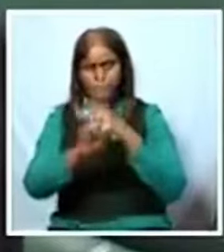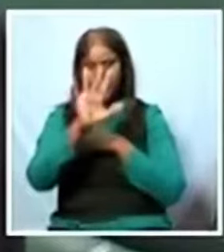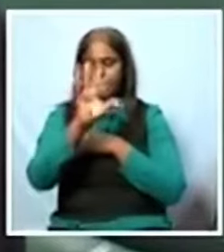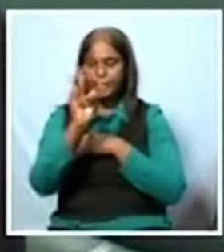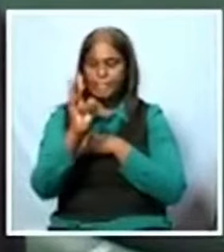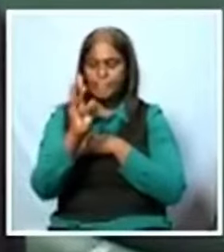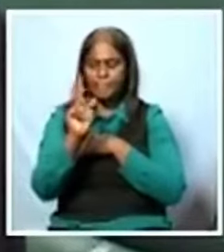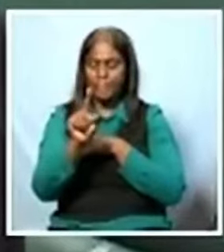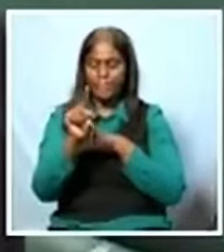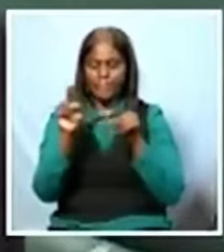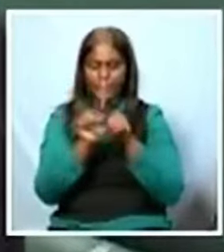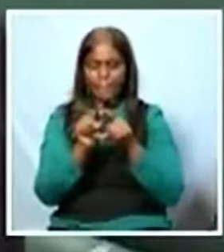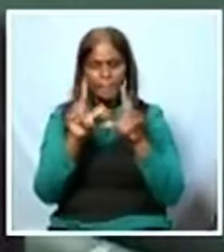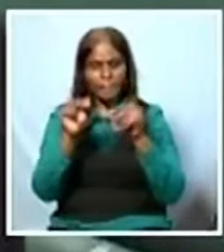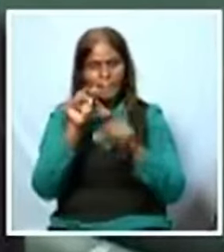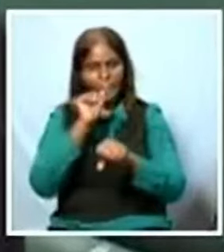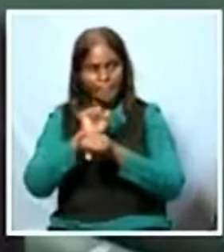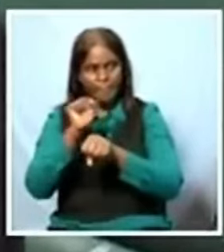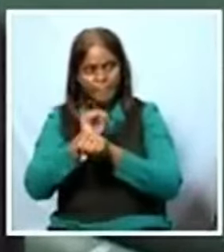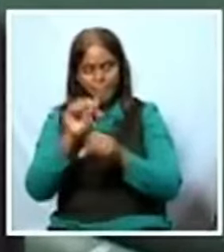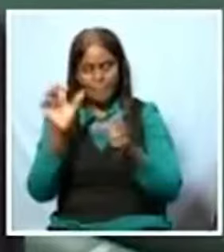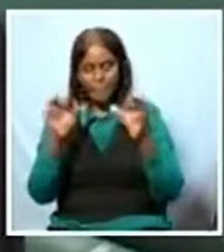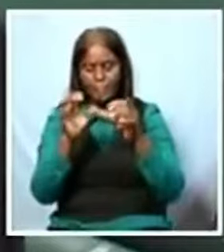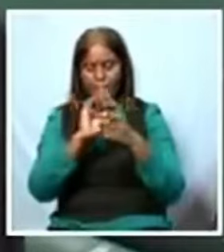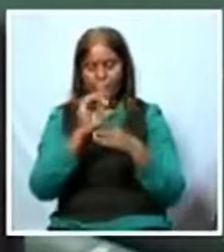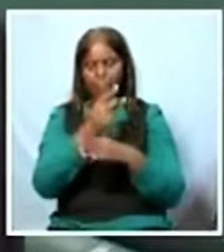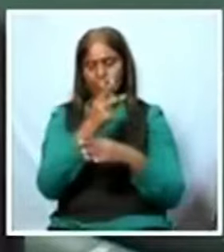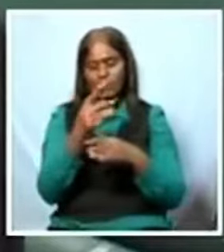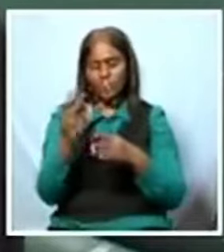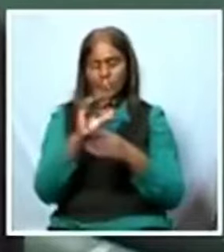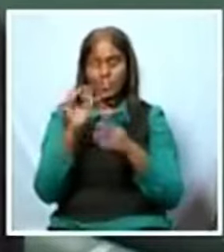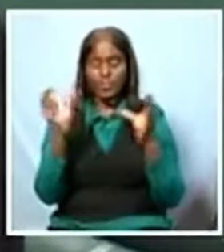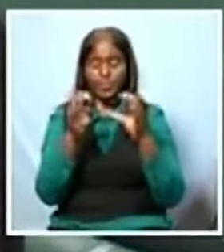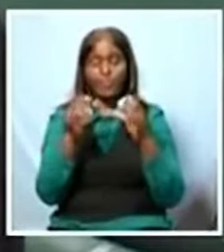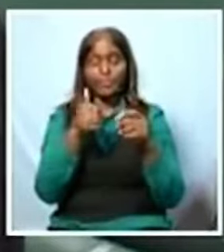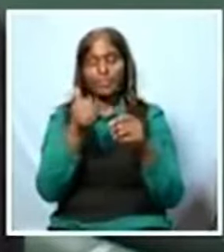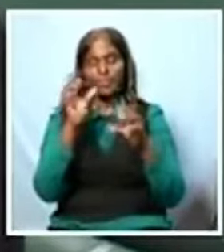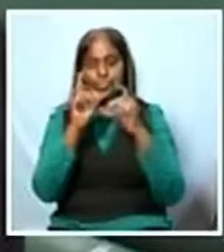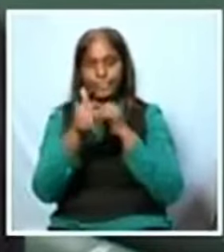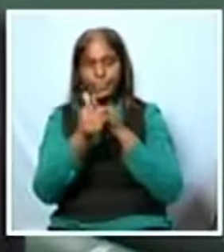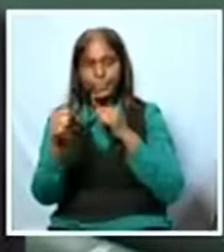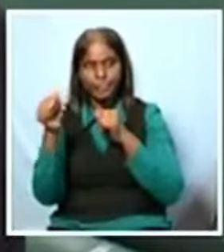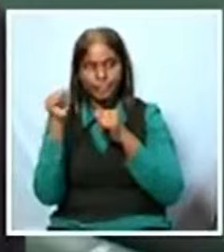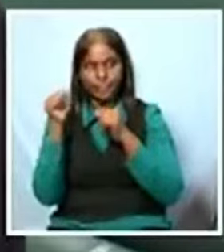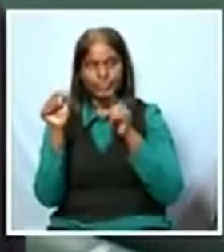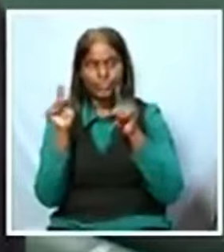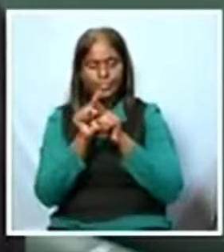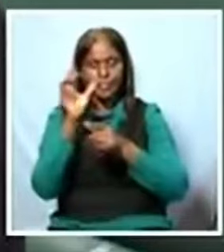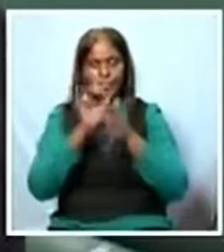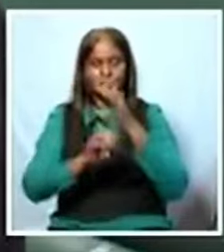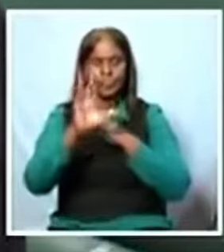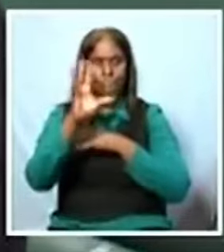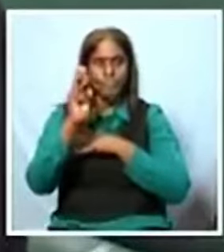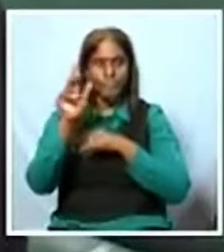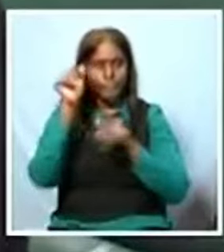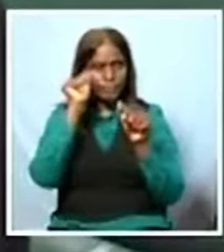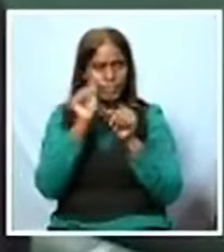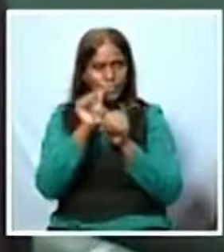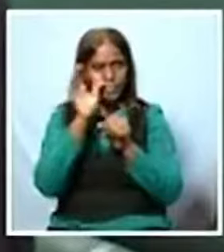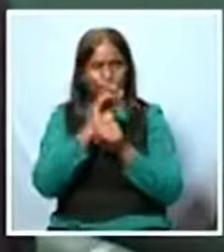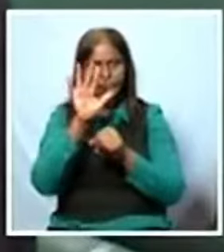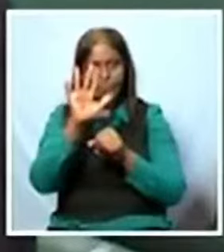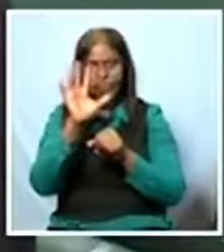56, no execution on council or property of council. Any debate, any objection? Clause 56 is agreed to.